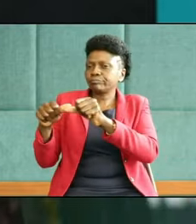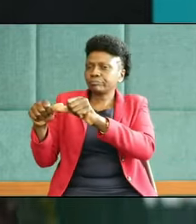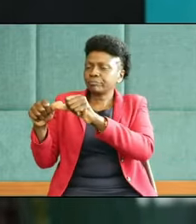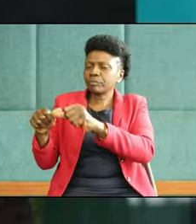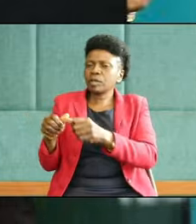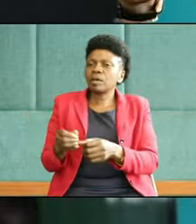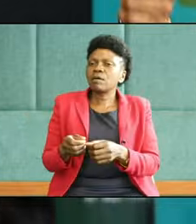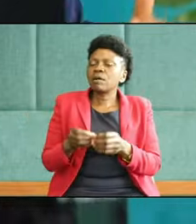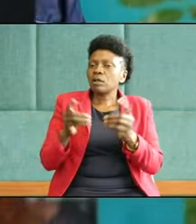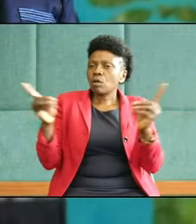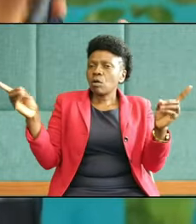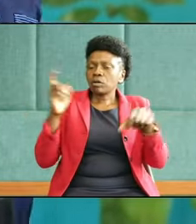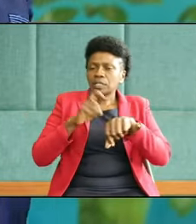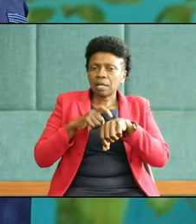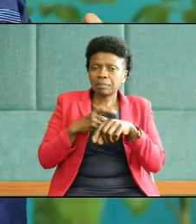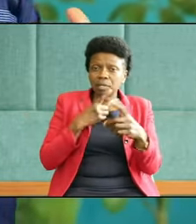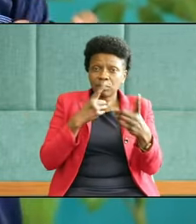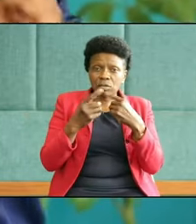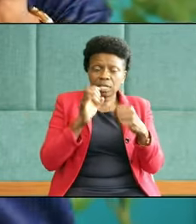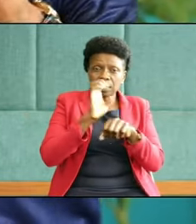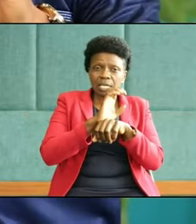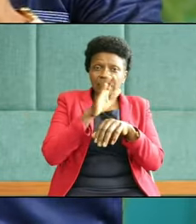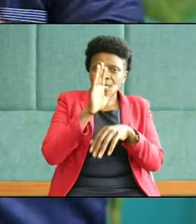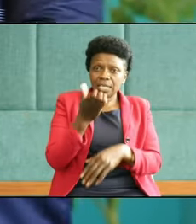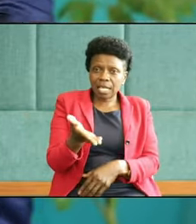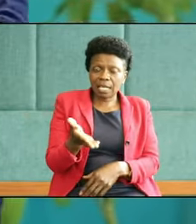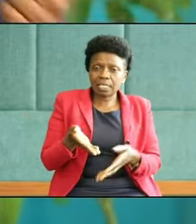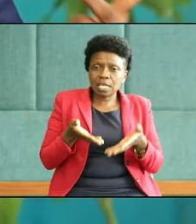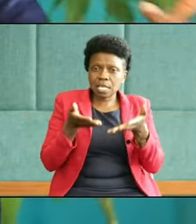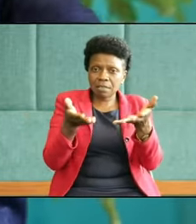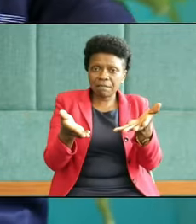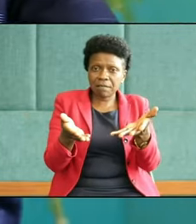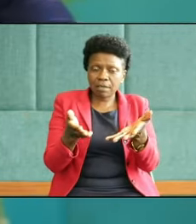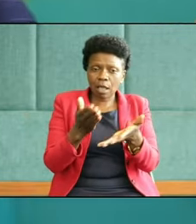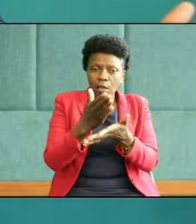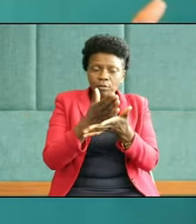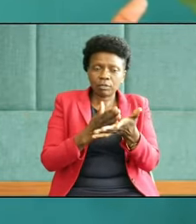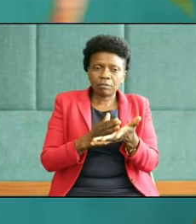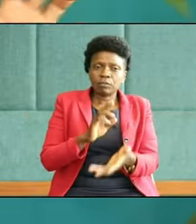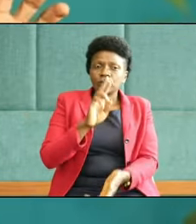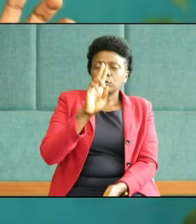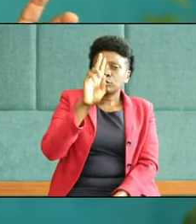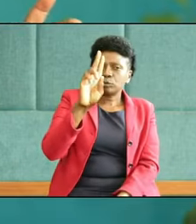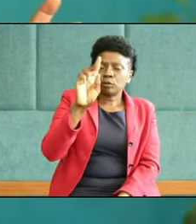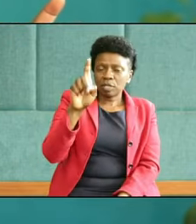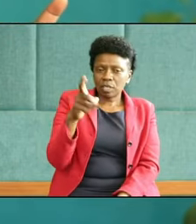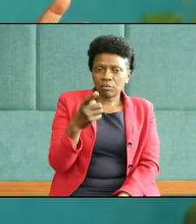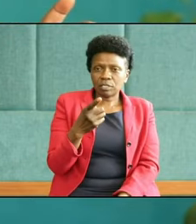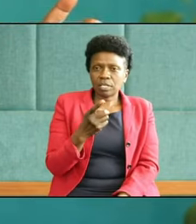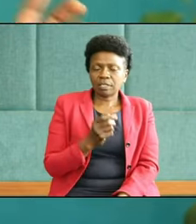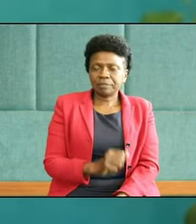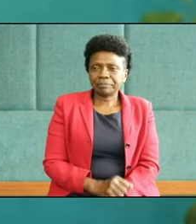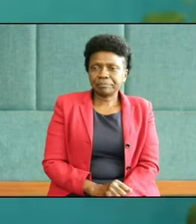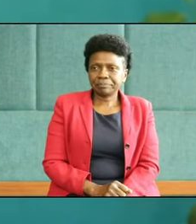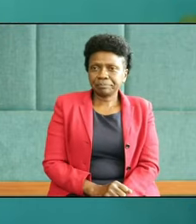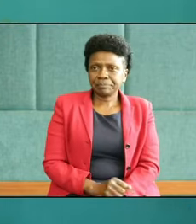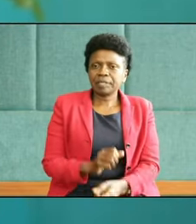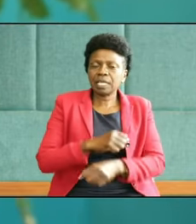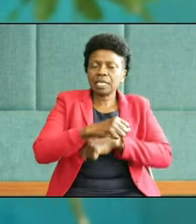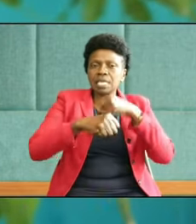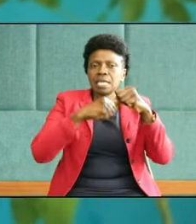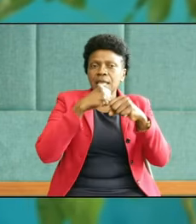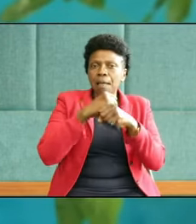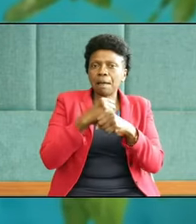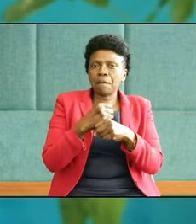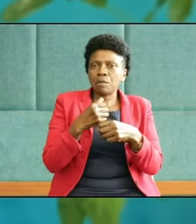the period. I am told the church here is given a quota of 2,000 or 1,000 something a year.